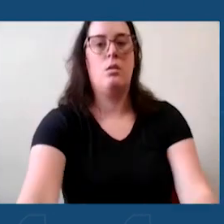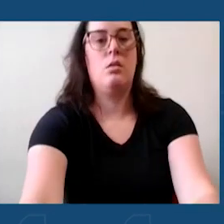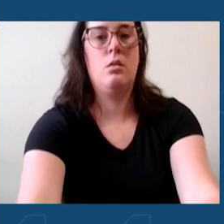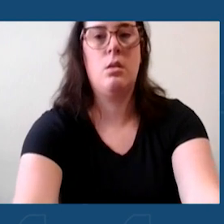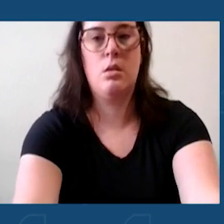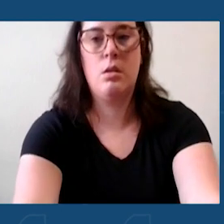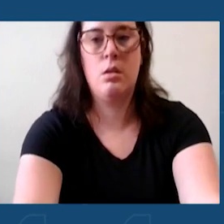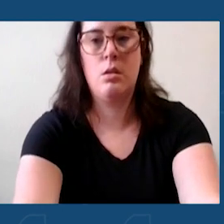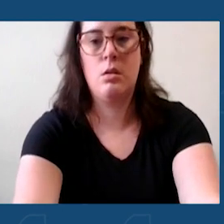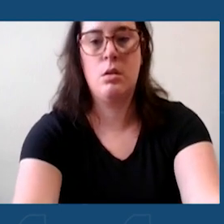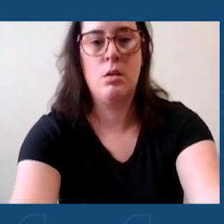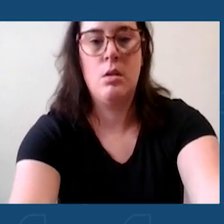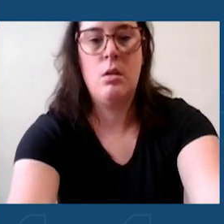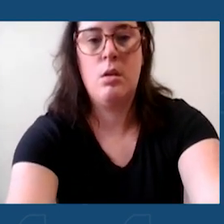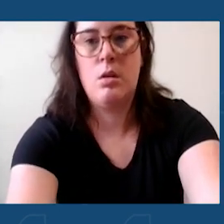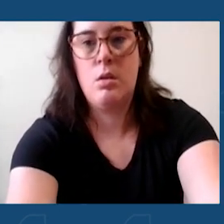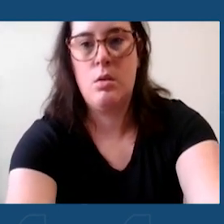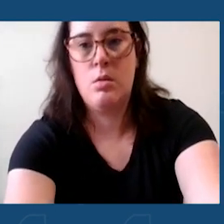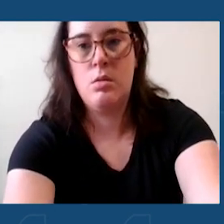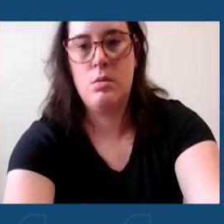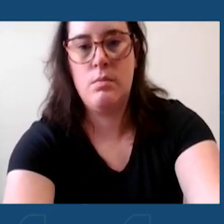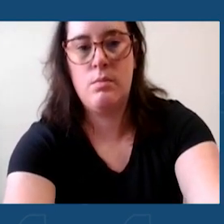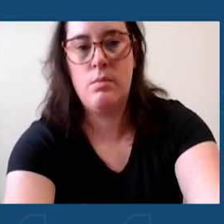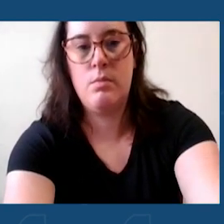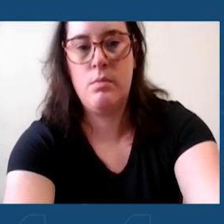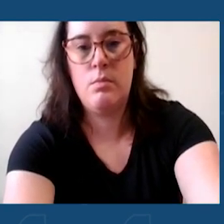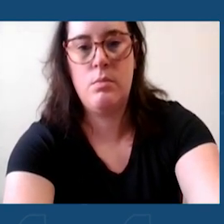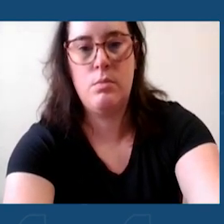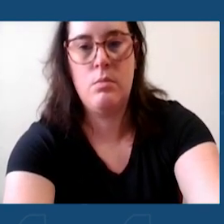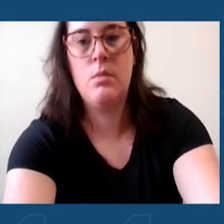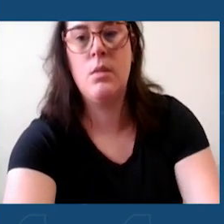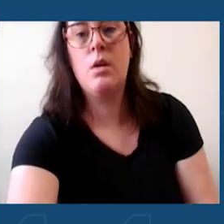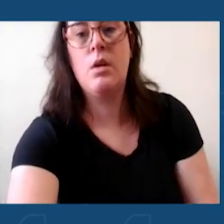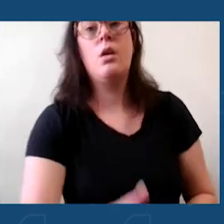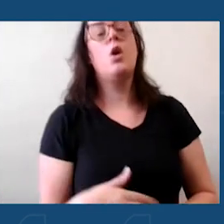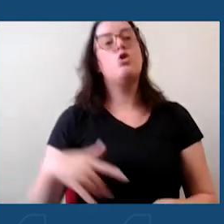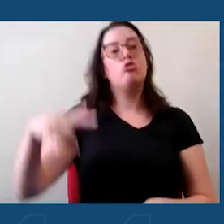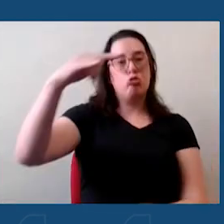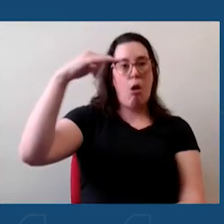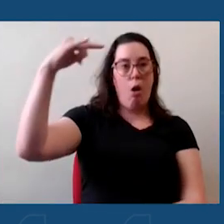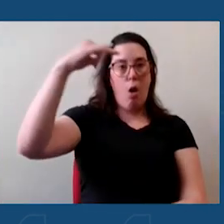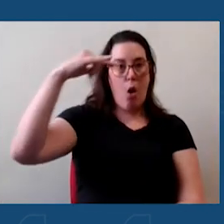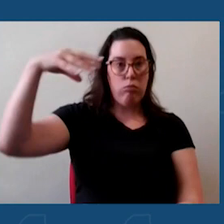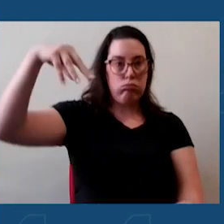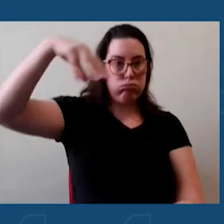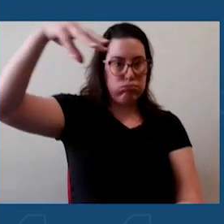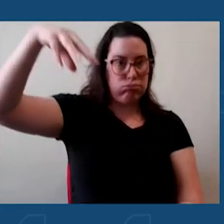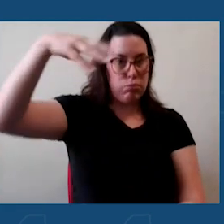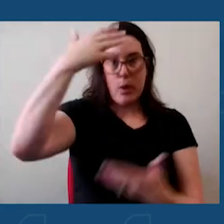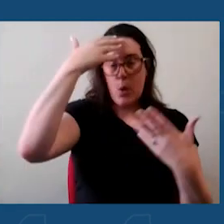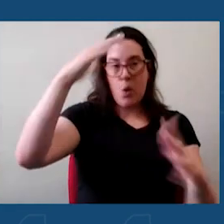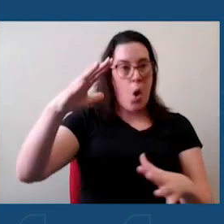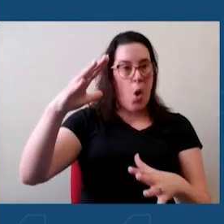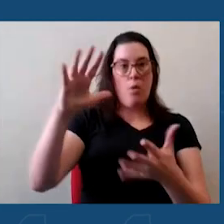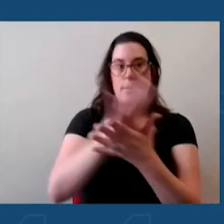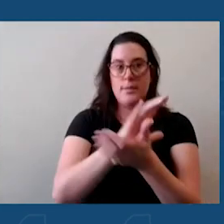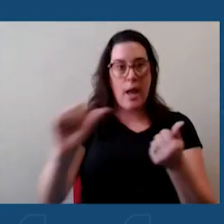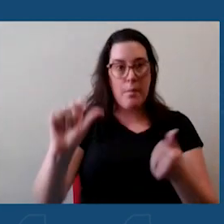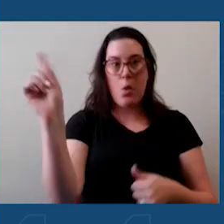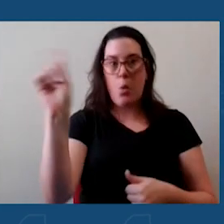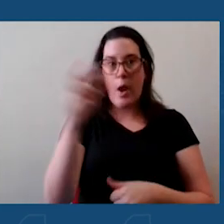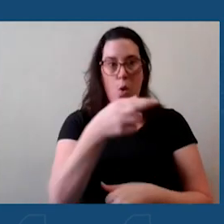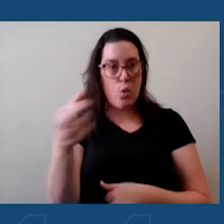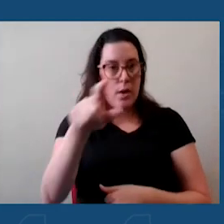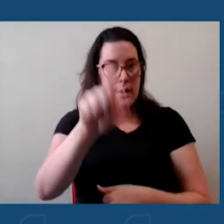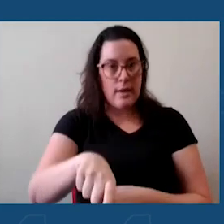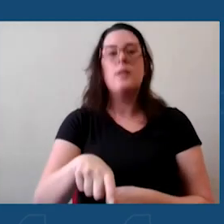deliver as we speak, and that is drones. He said we don't have drones to be able to survey the damage and where resources are needed the most. So we